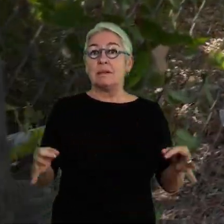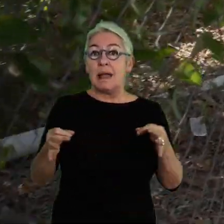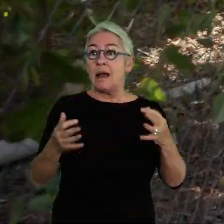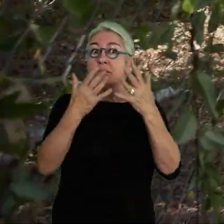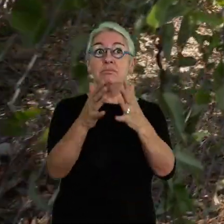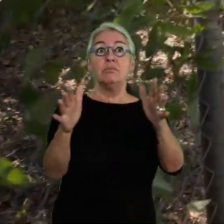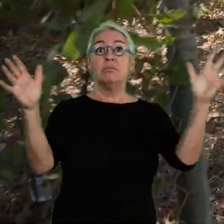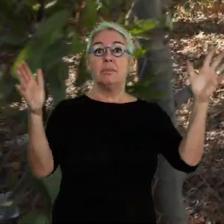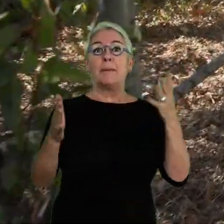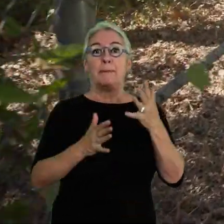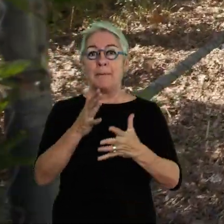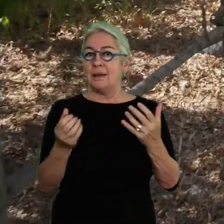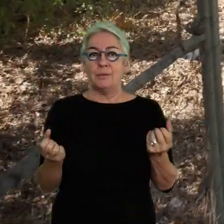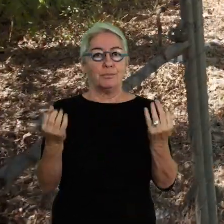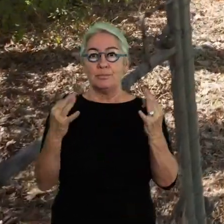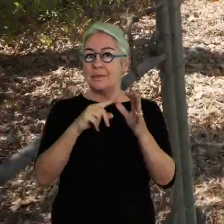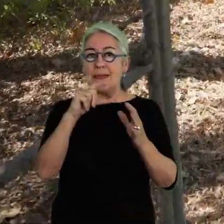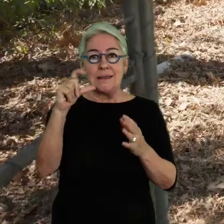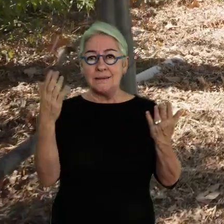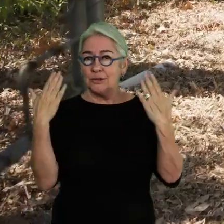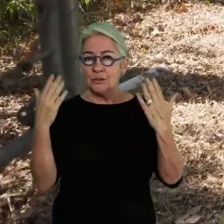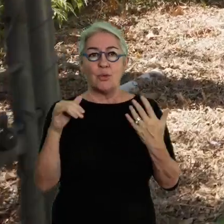The garden is open air, so there is no heating or cooling.